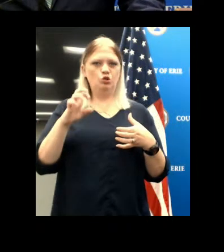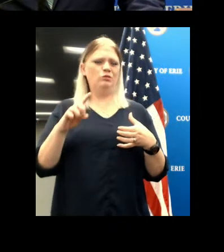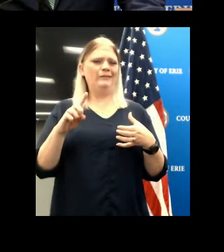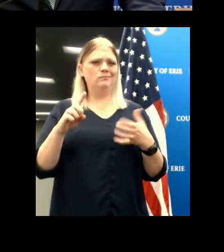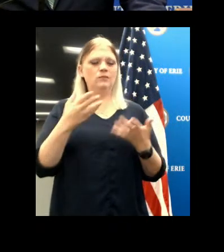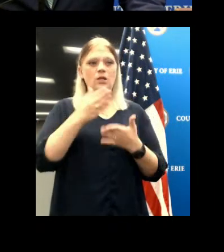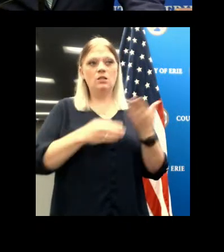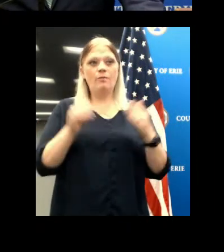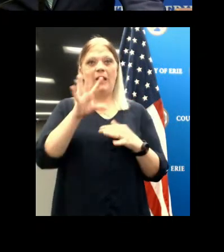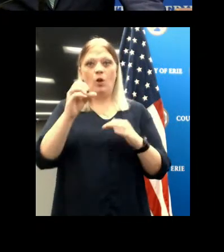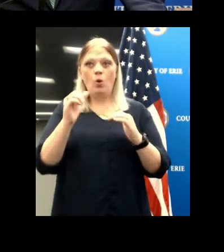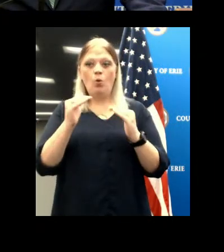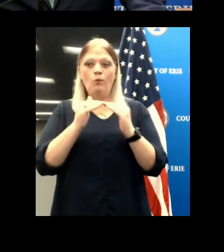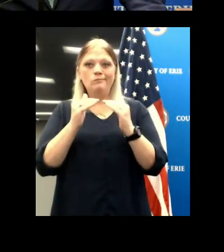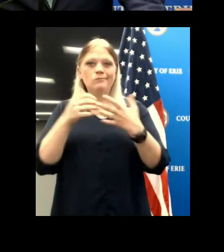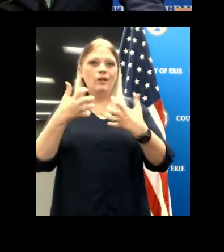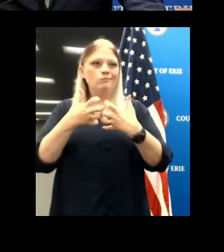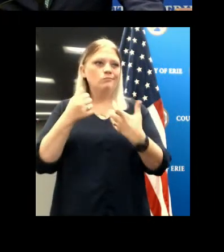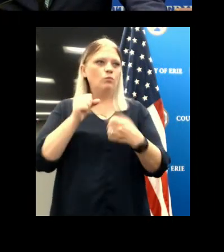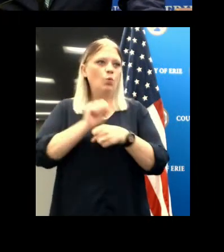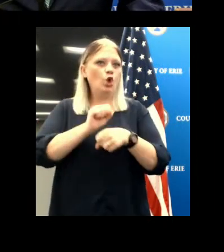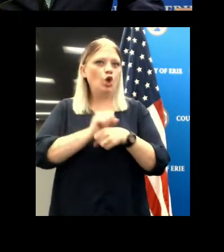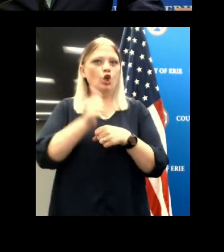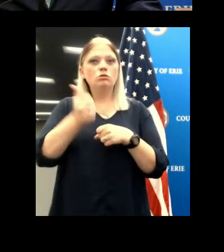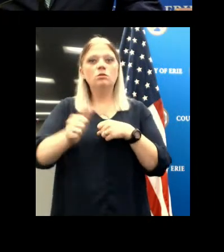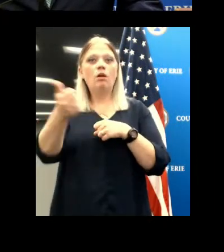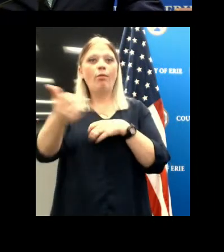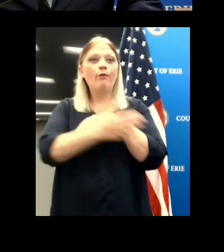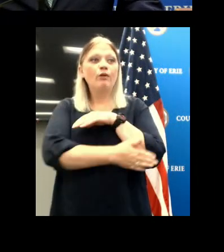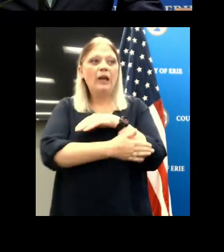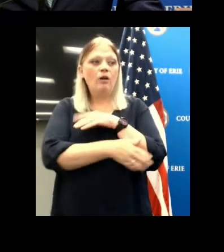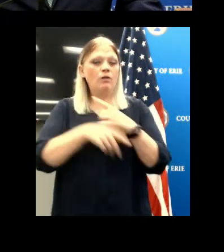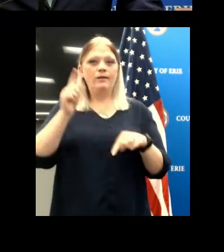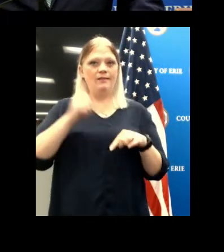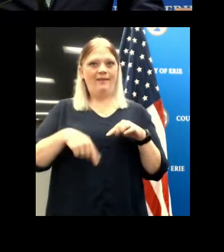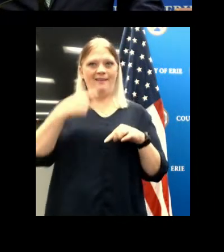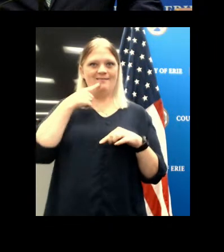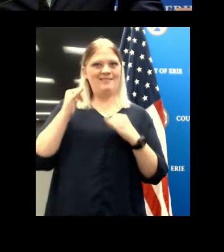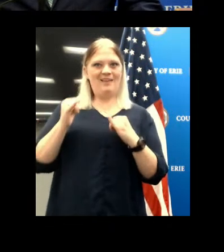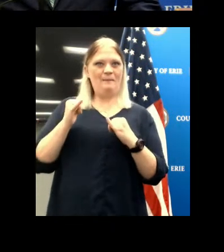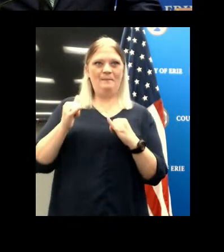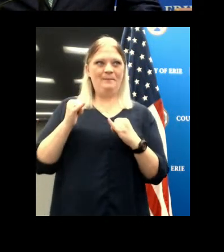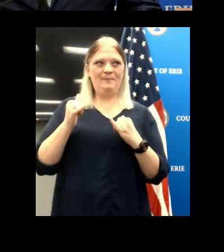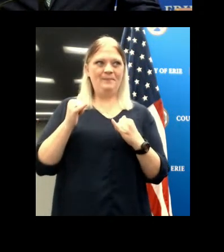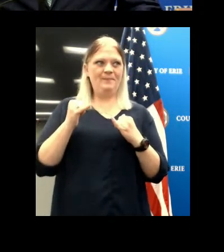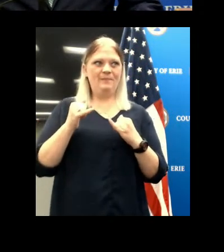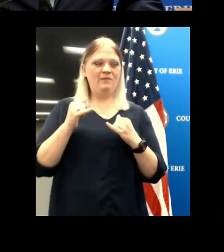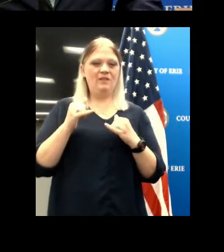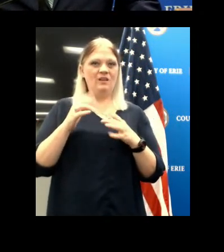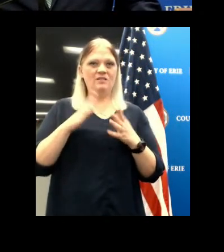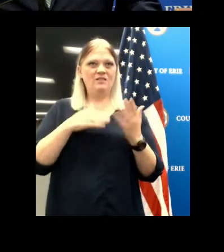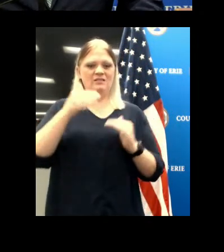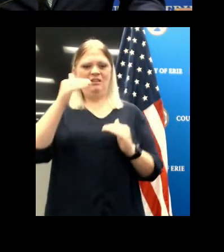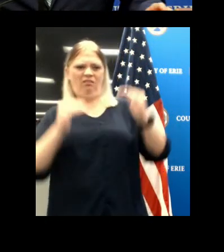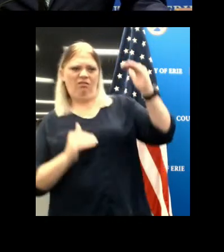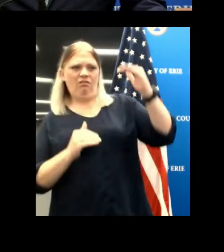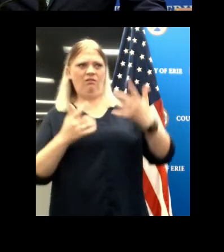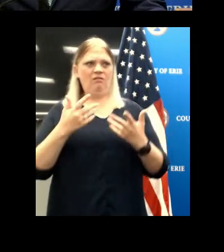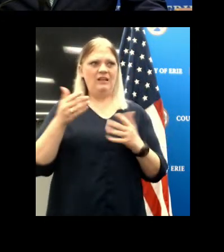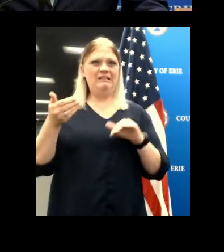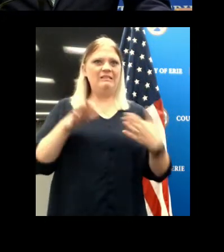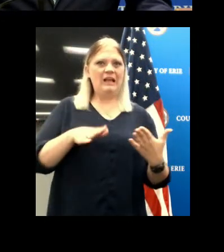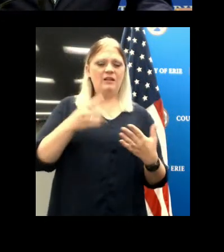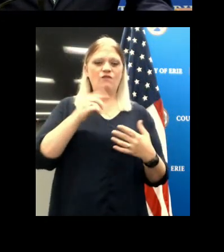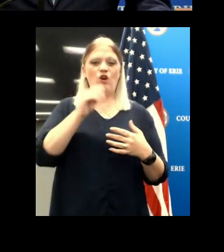my colleagues in other counties across the United States can't say the same. There's been a disproportionate number of deaths for